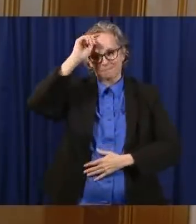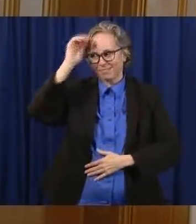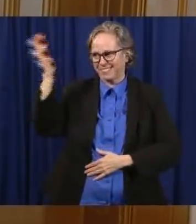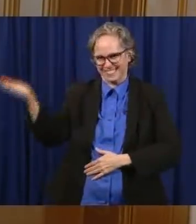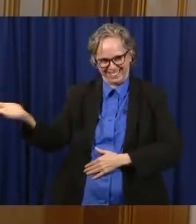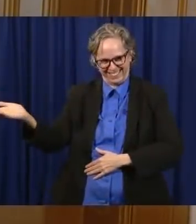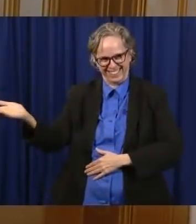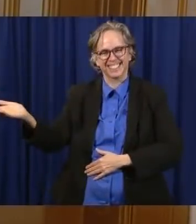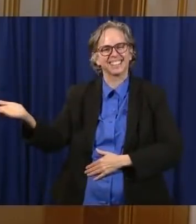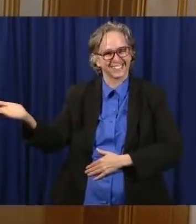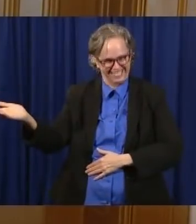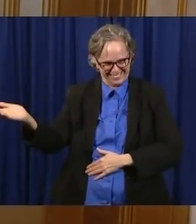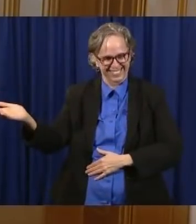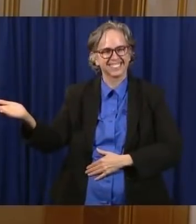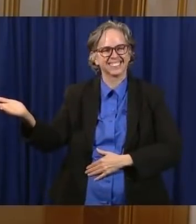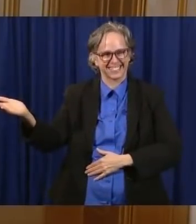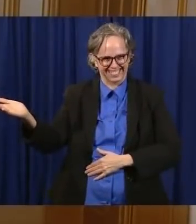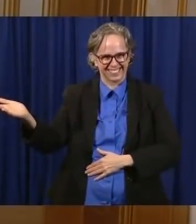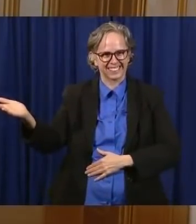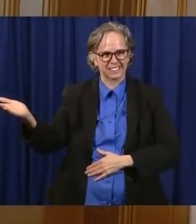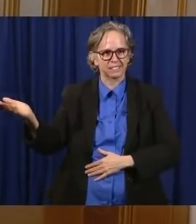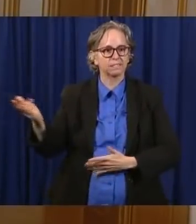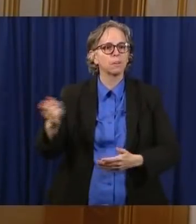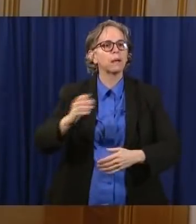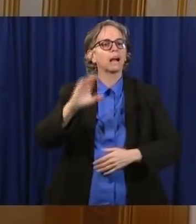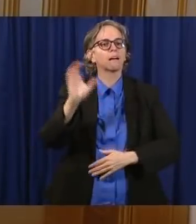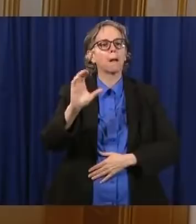the Columbus Clippers